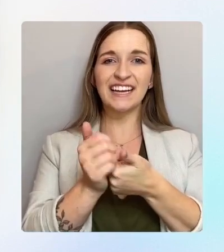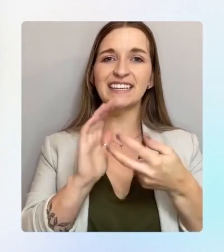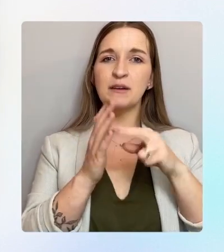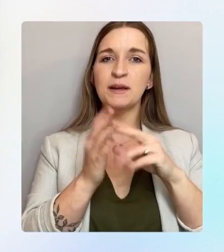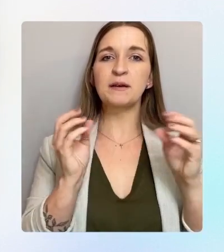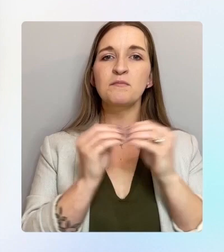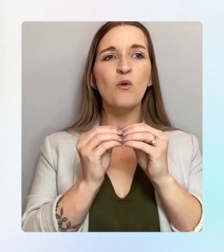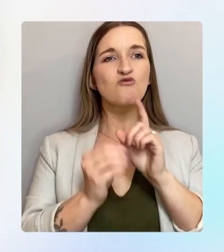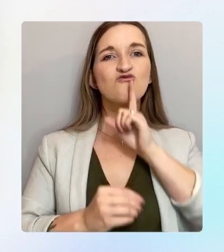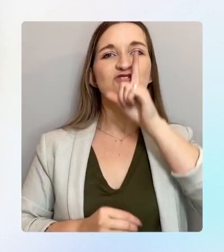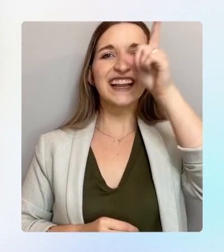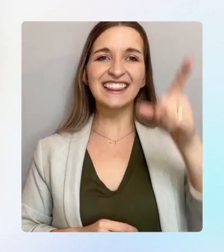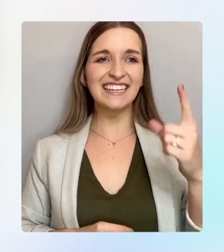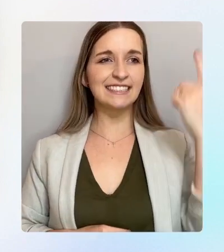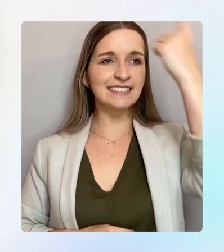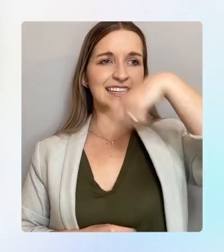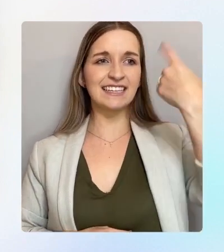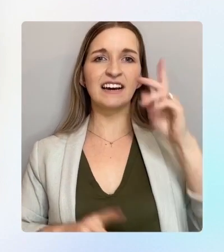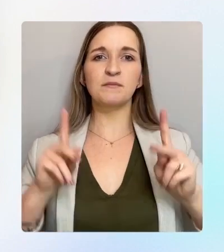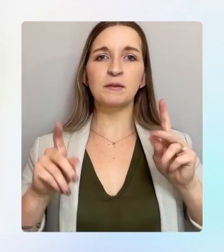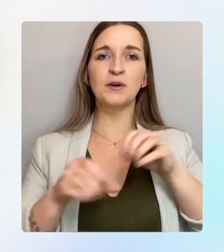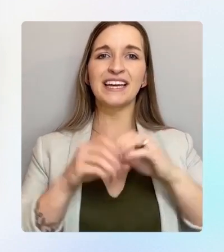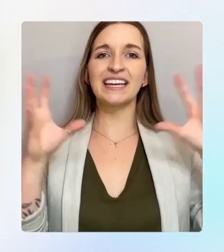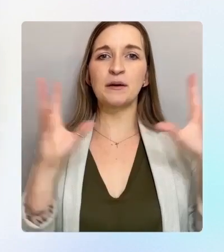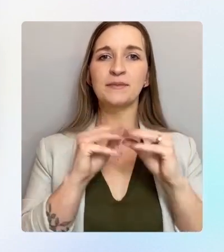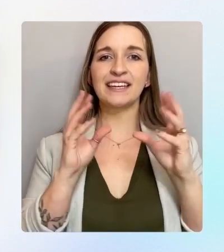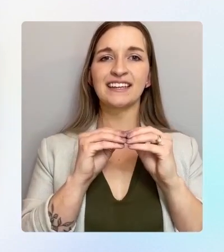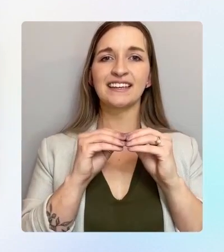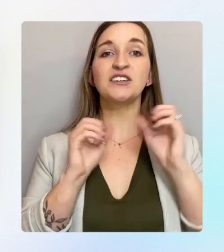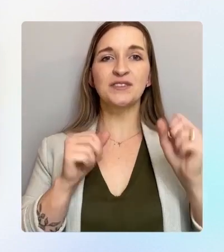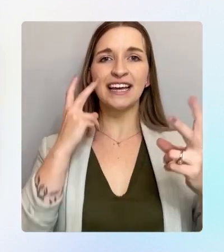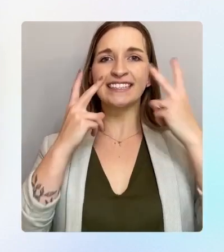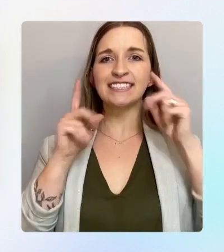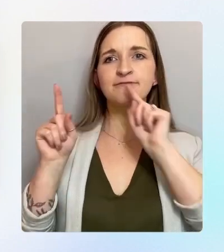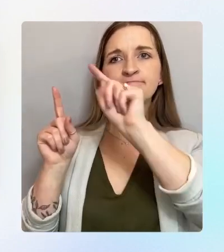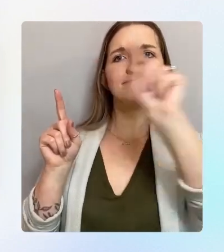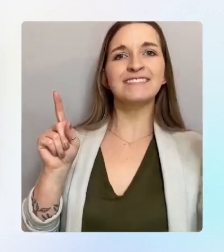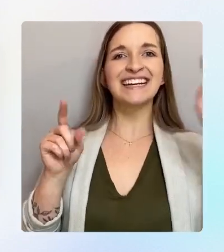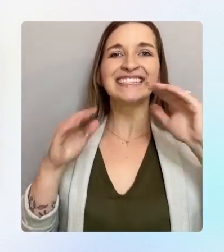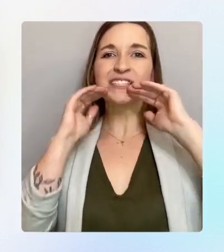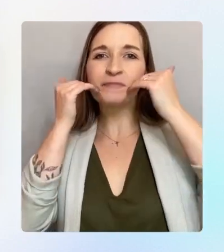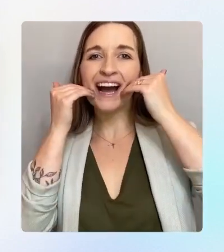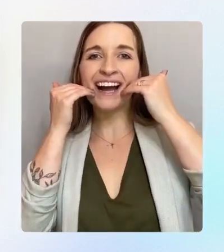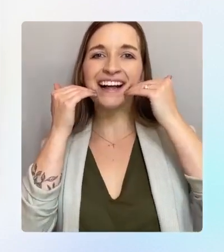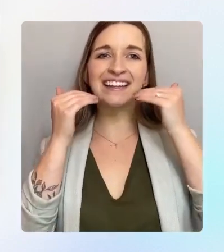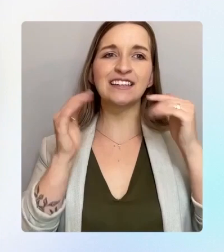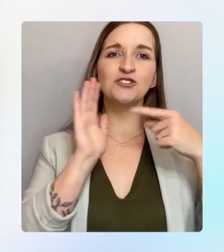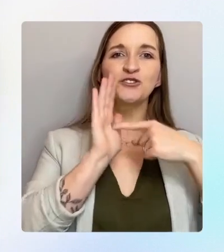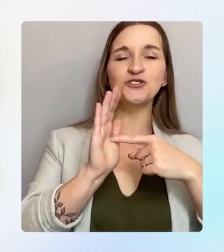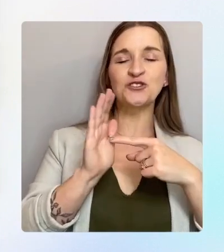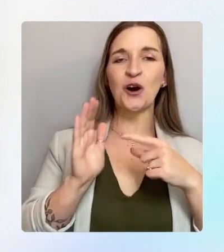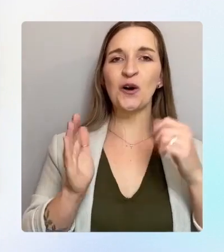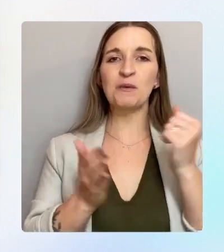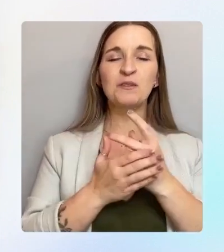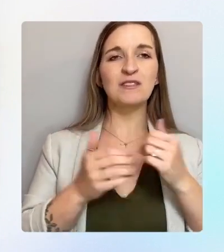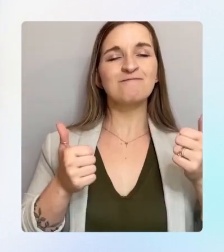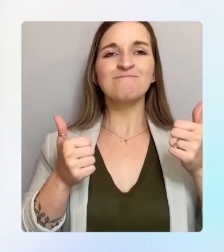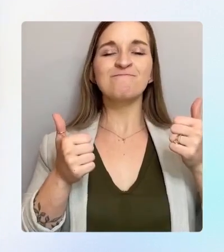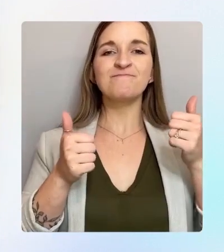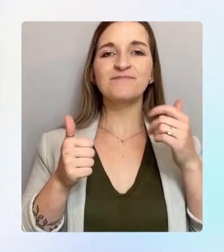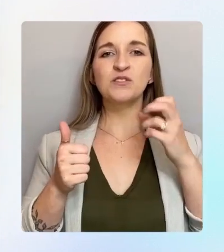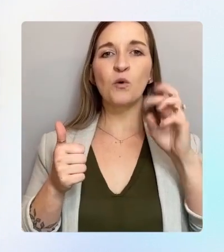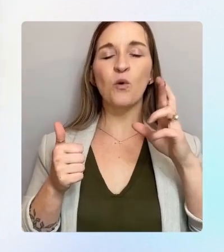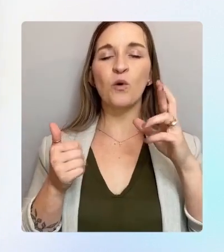we get to see a much more realistic reading of others in a meeting. Are they smiling, showing approval or confusion, or losing